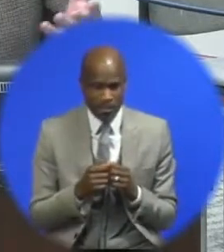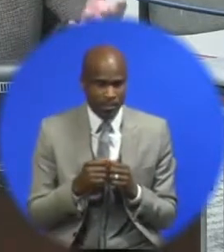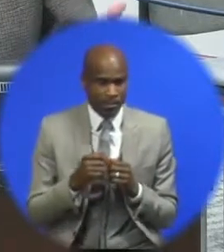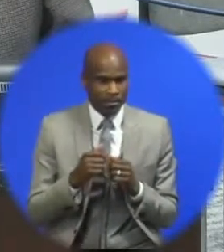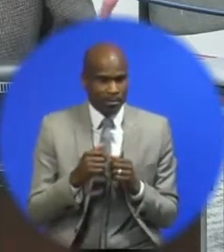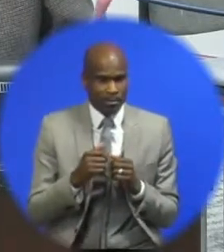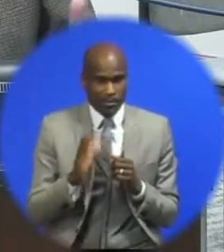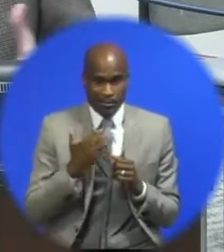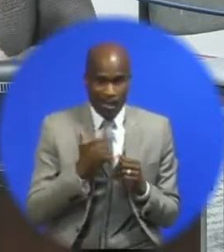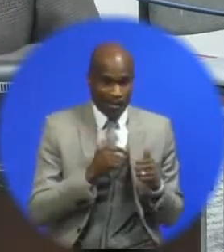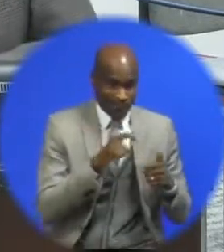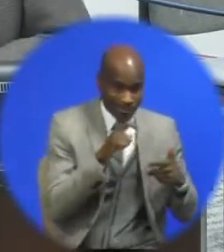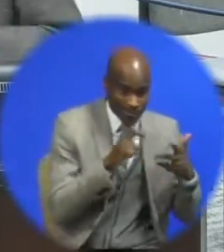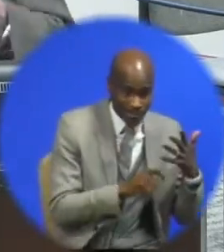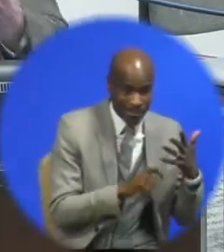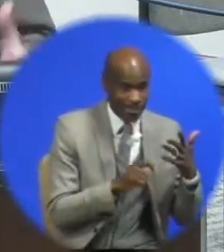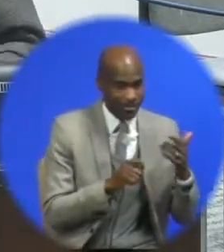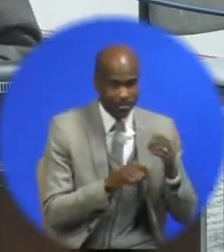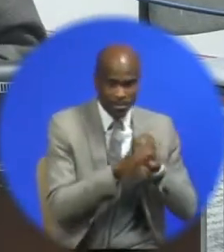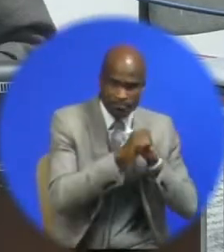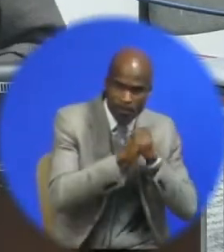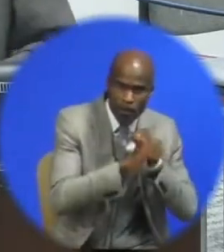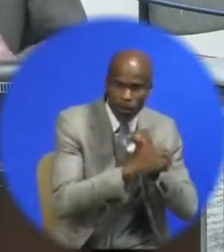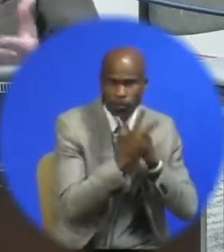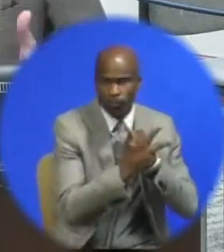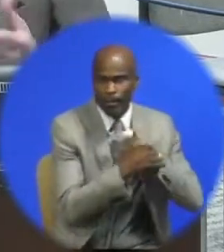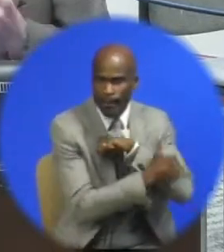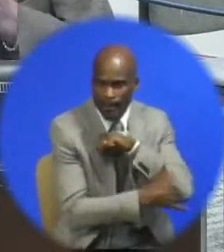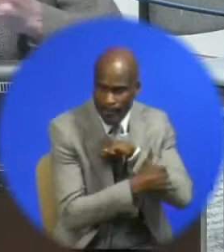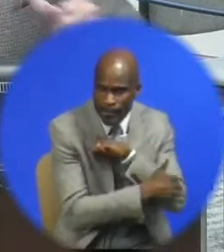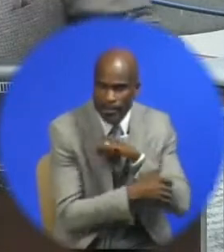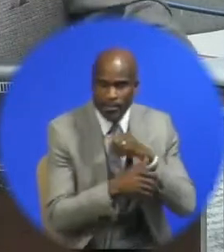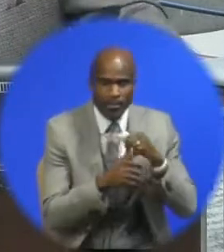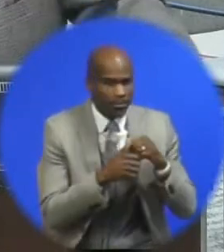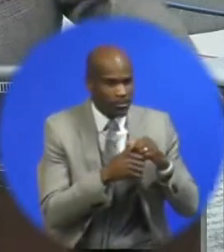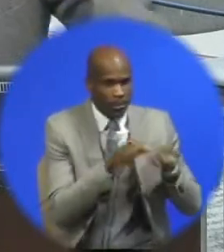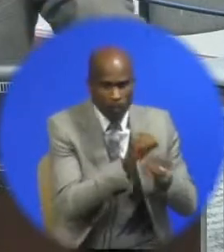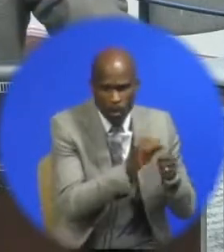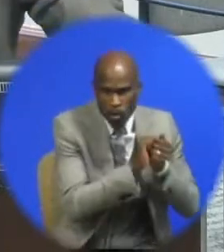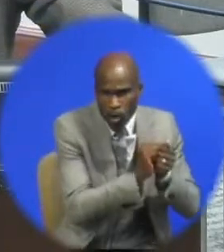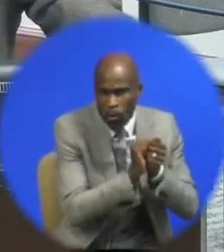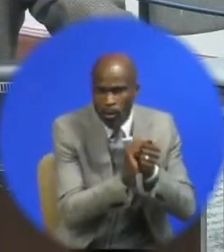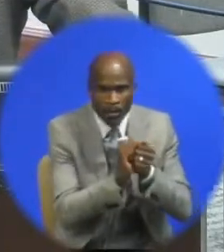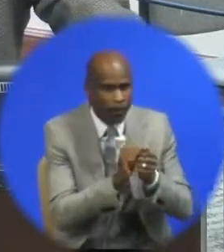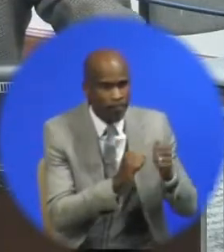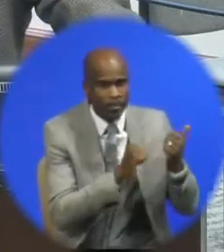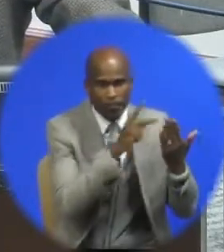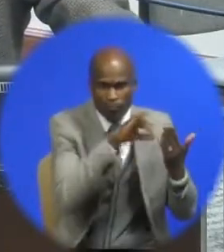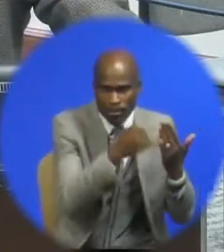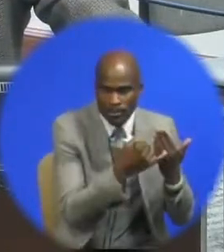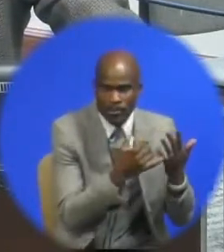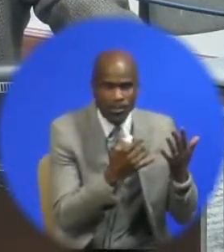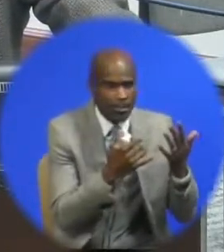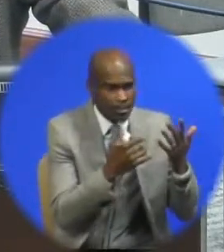need to do in promoting the 3 counties and different projects, to work with our partners to get this trail on the ground.